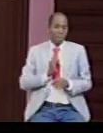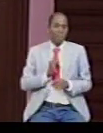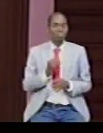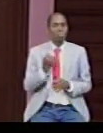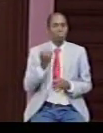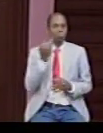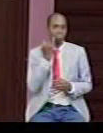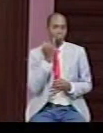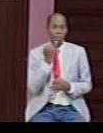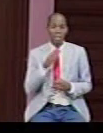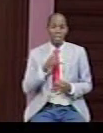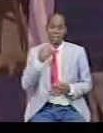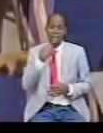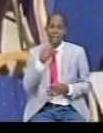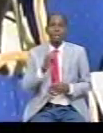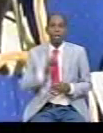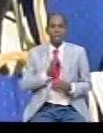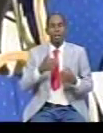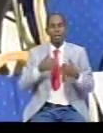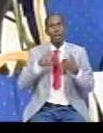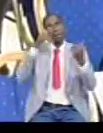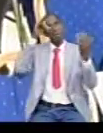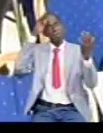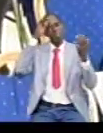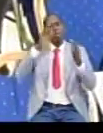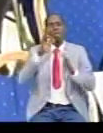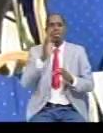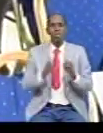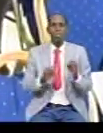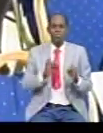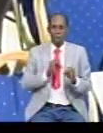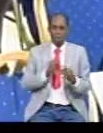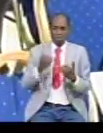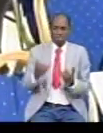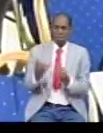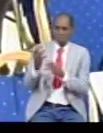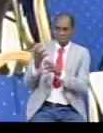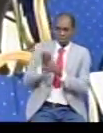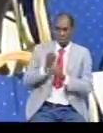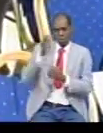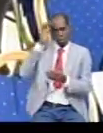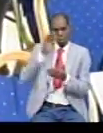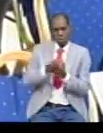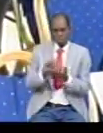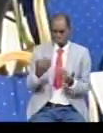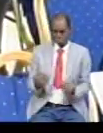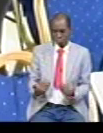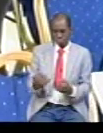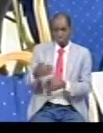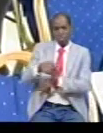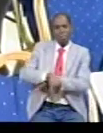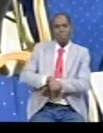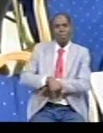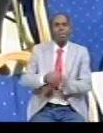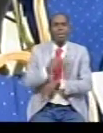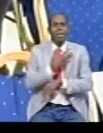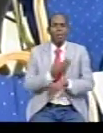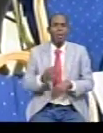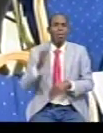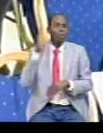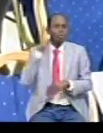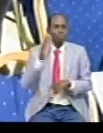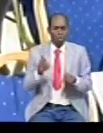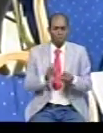I have hope, if I should have an husband also tonight, and should also